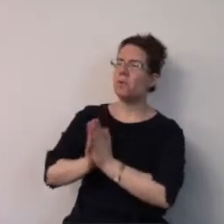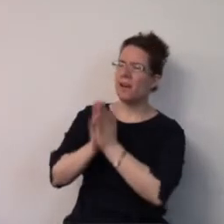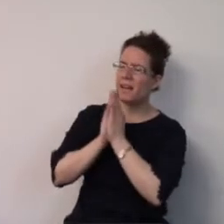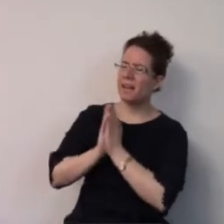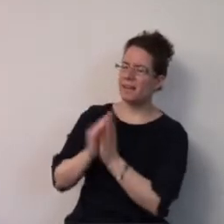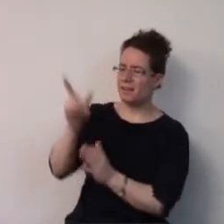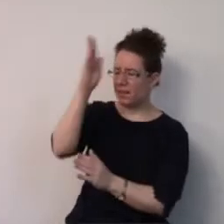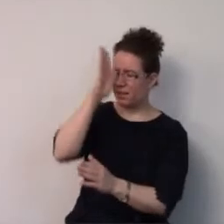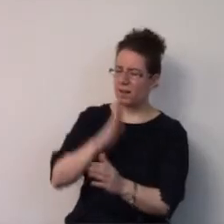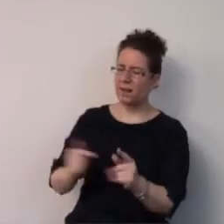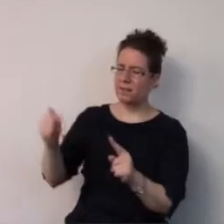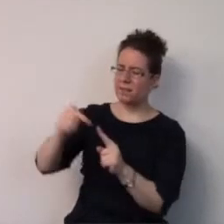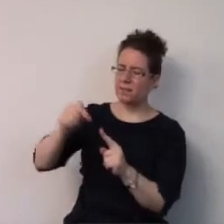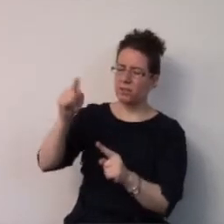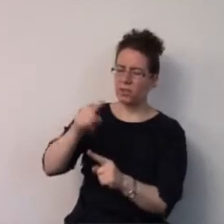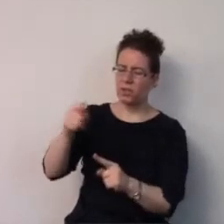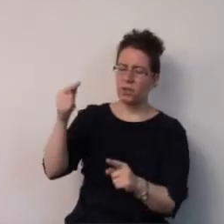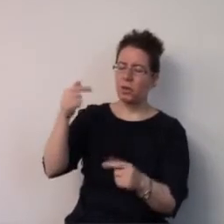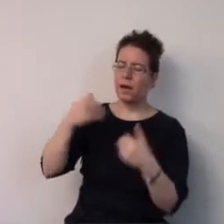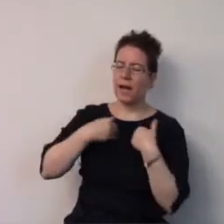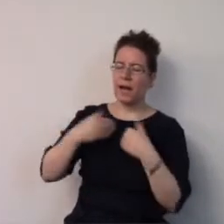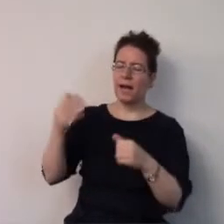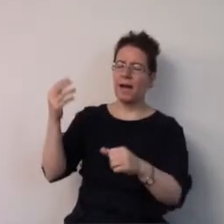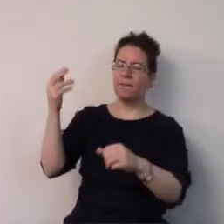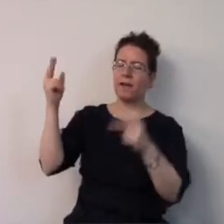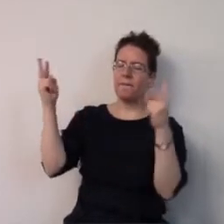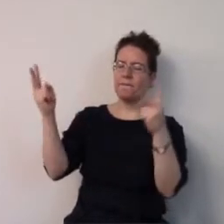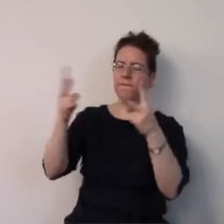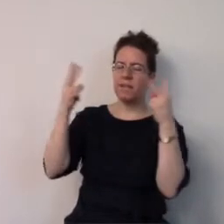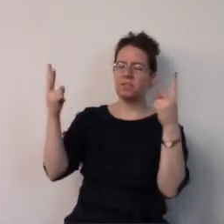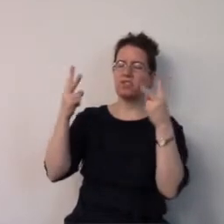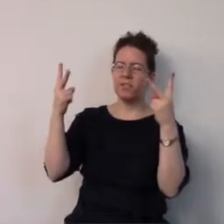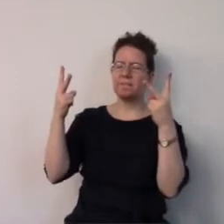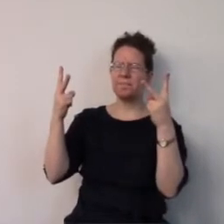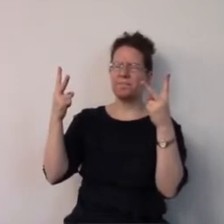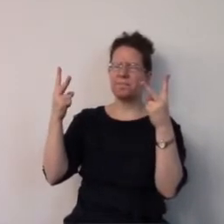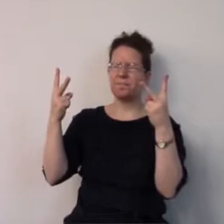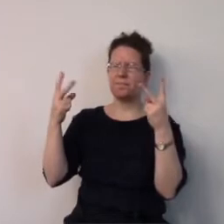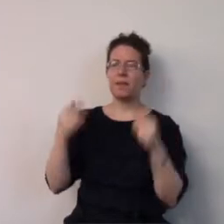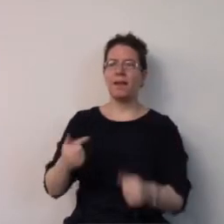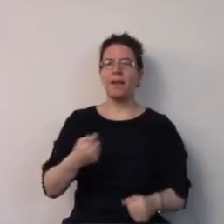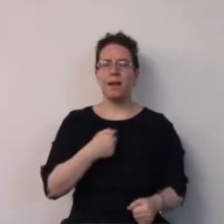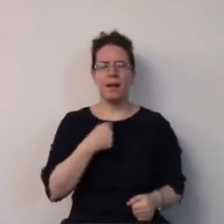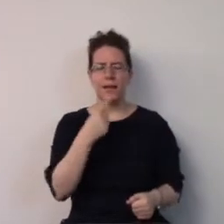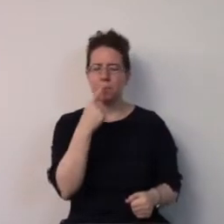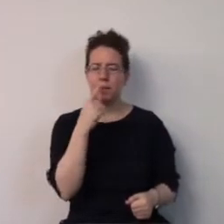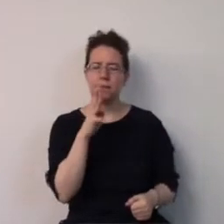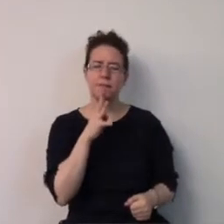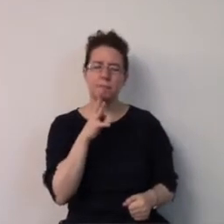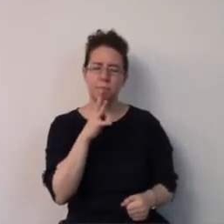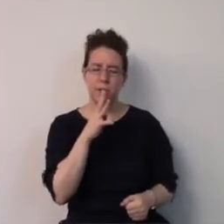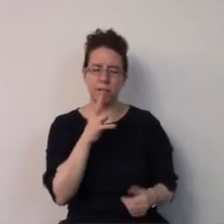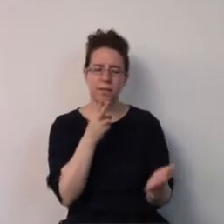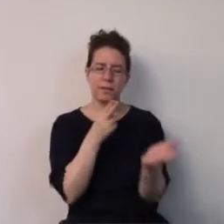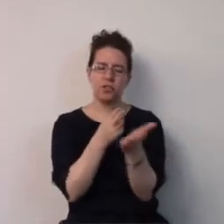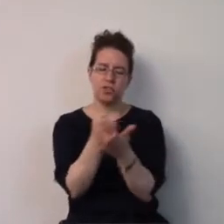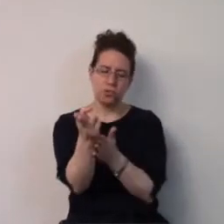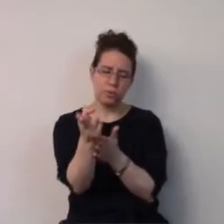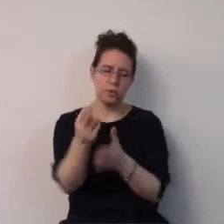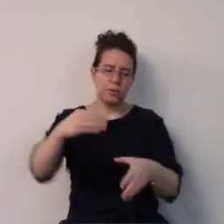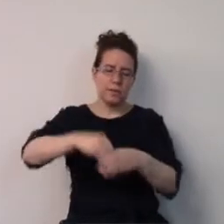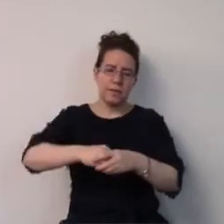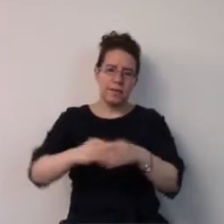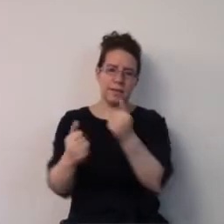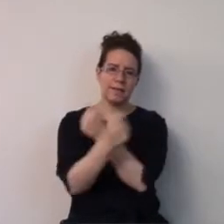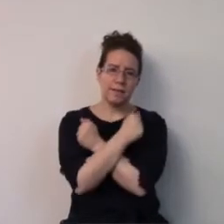fourth chapter of Daniel, King Nebuchadnezzar, tells the reason why you need to guard your heart from the spirit of pride. And pride